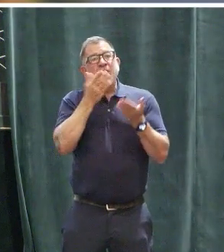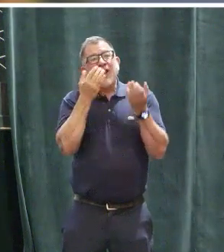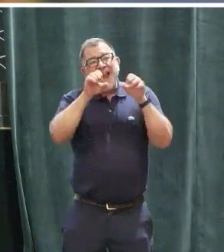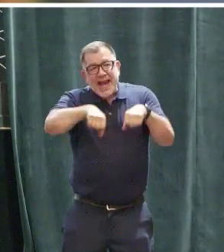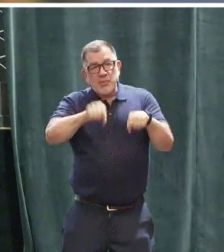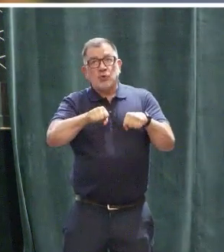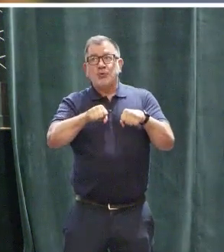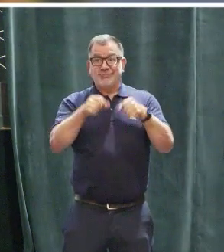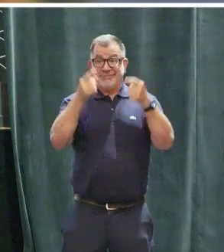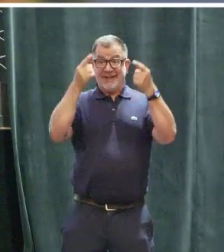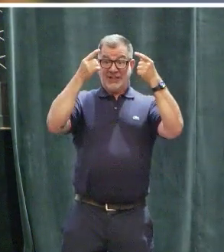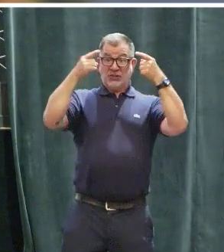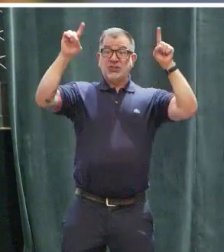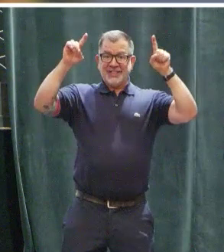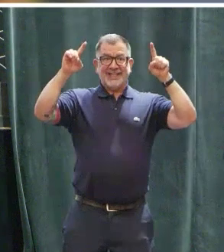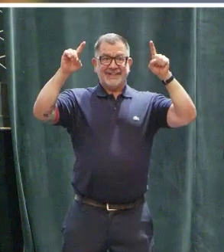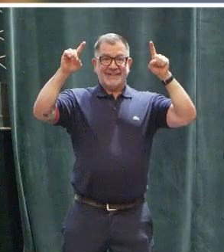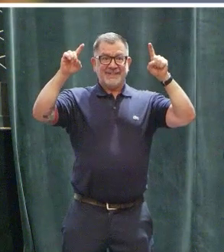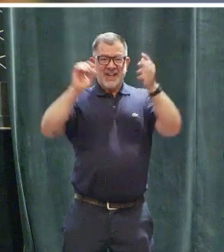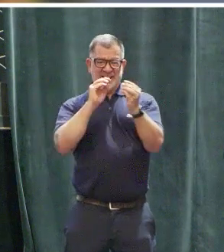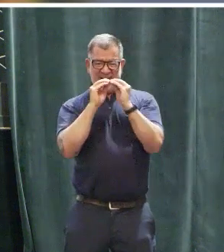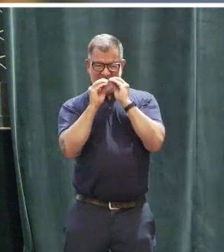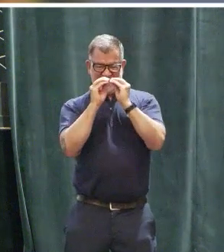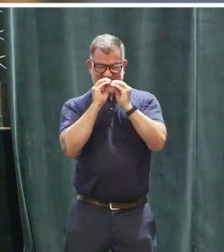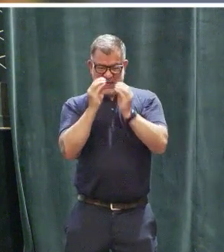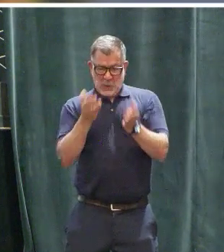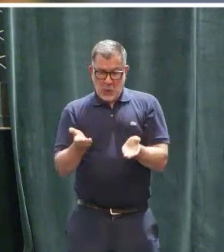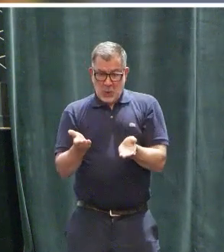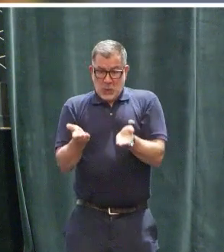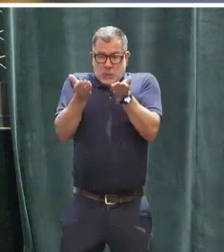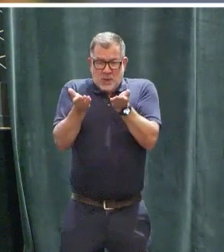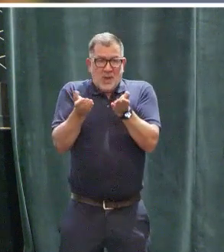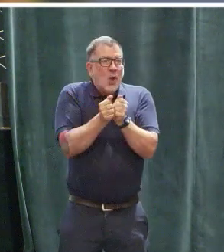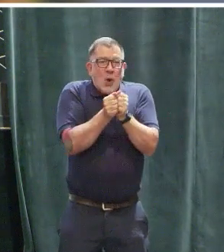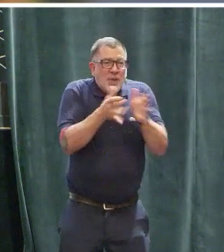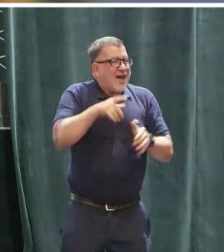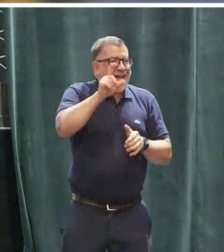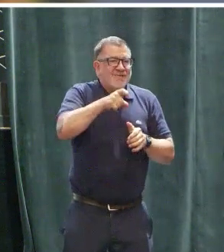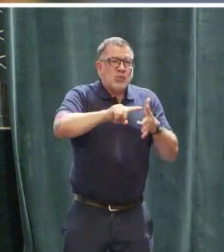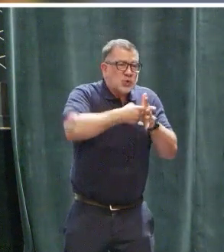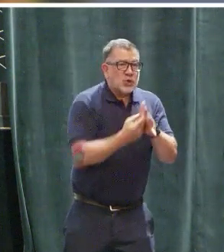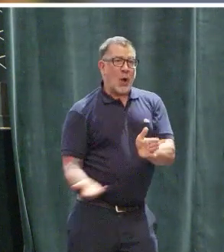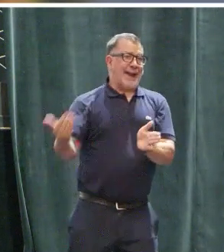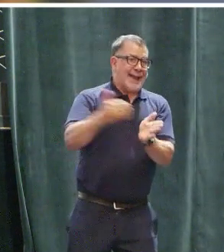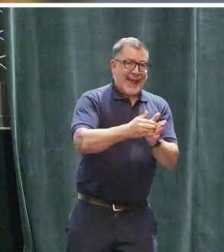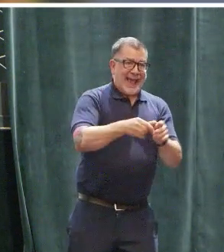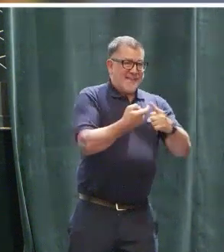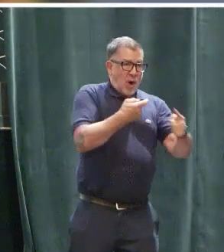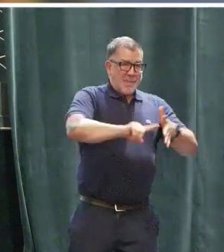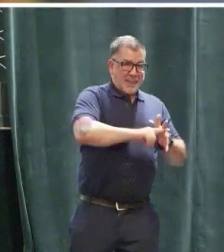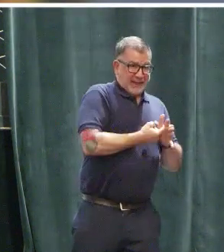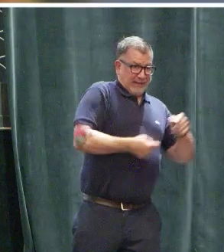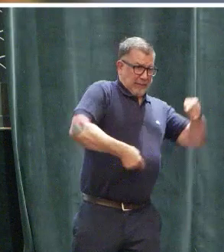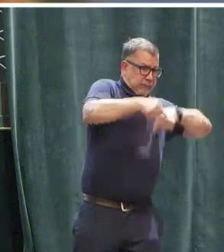to achieve that higher design flood elevation without starting all over again. So the extension